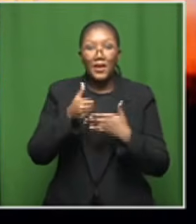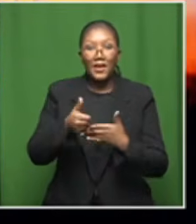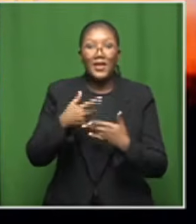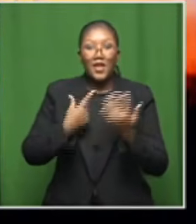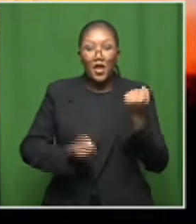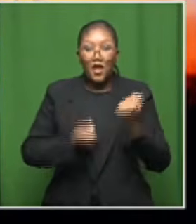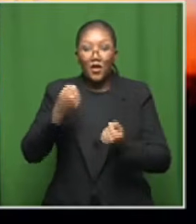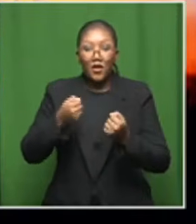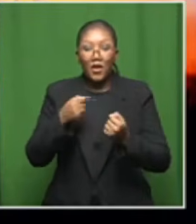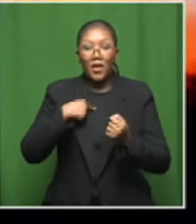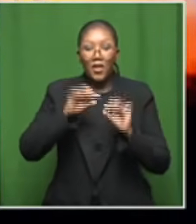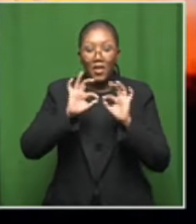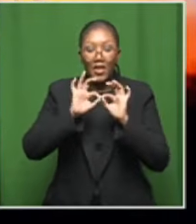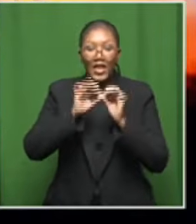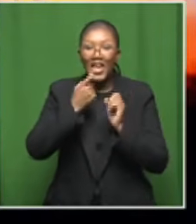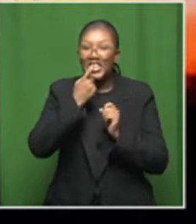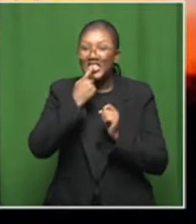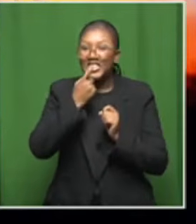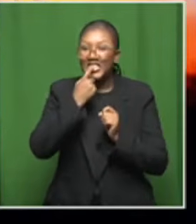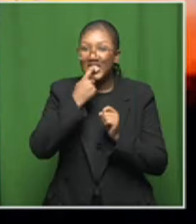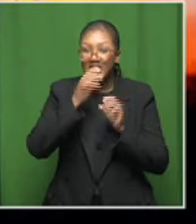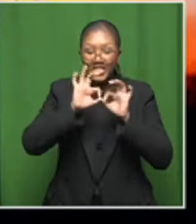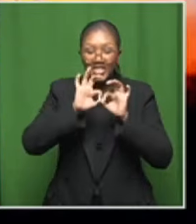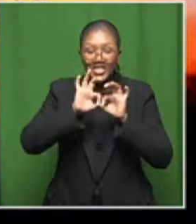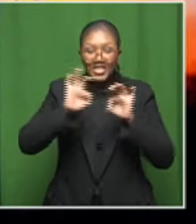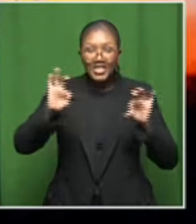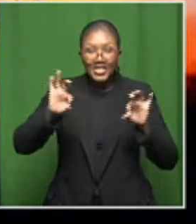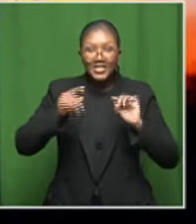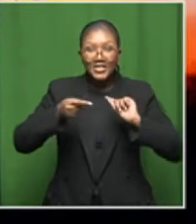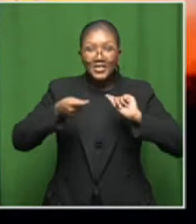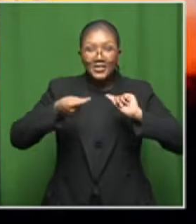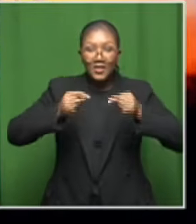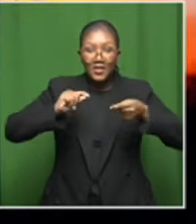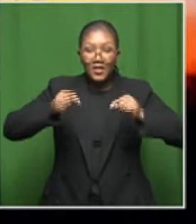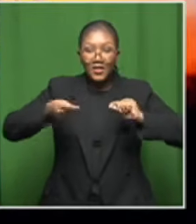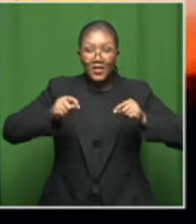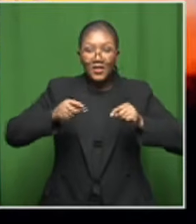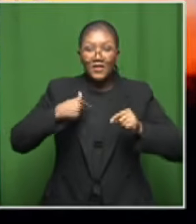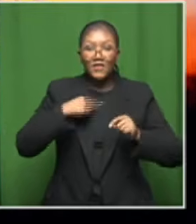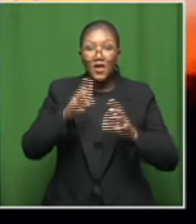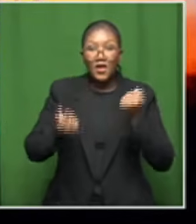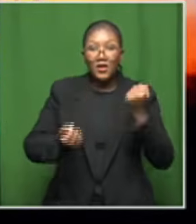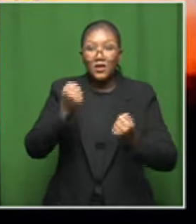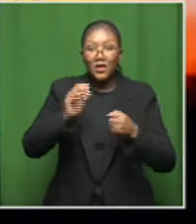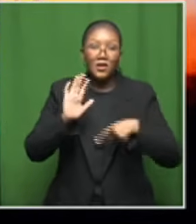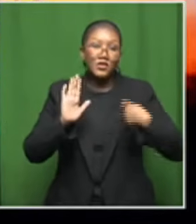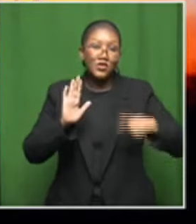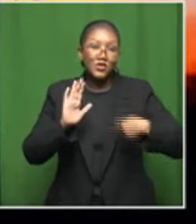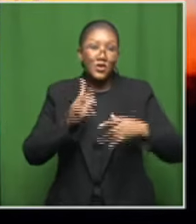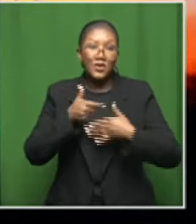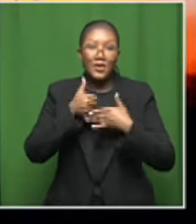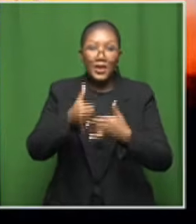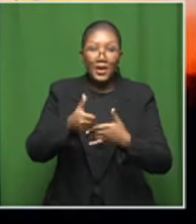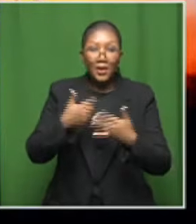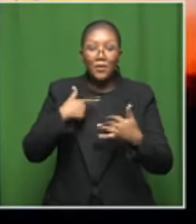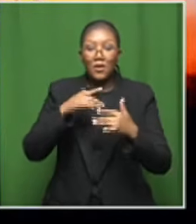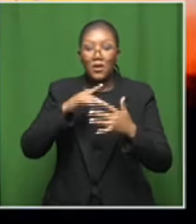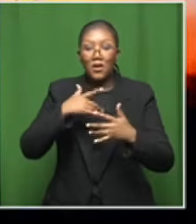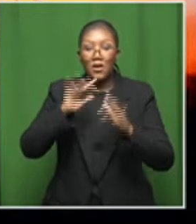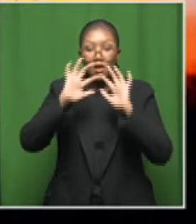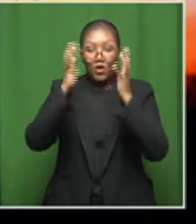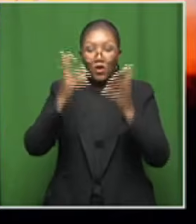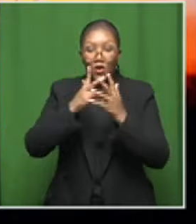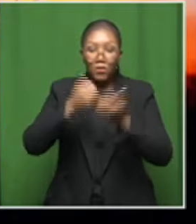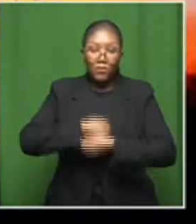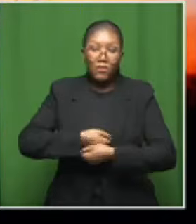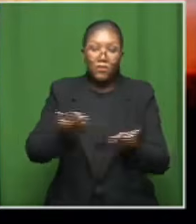Now, the Philipstown Wire Grand Prix, it's a documentary film that showcases this tradition, and it's launched globally on Prime Video,